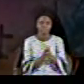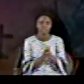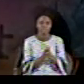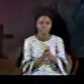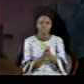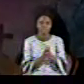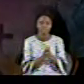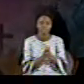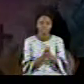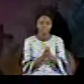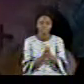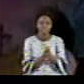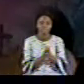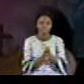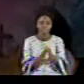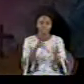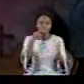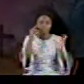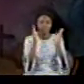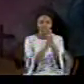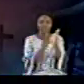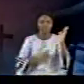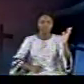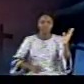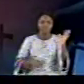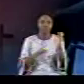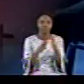Testify now. Praise the Lord.